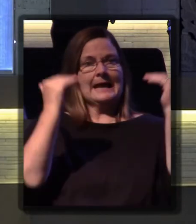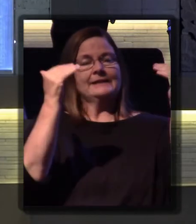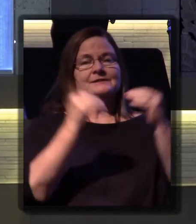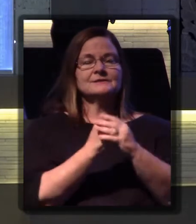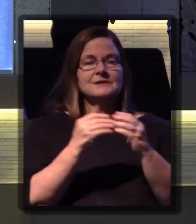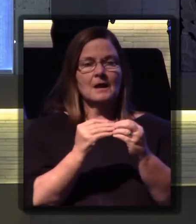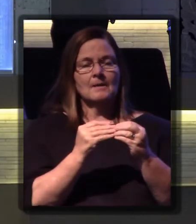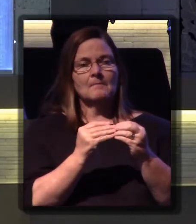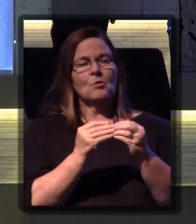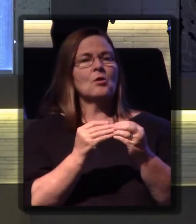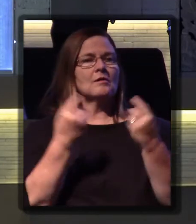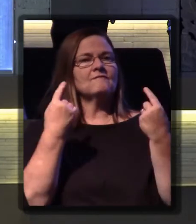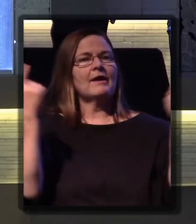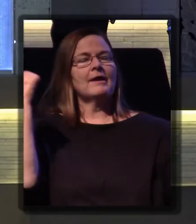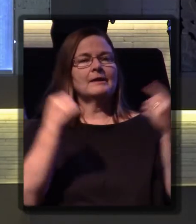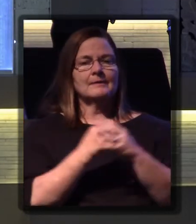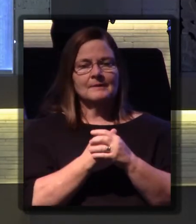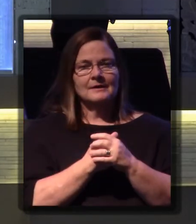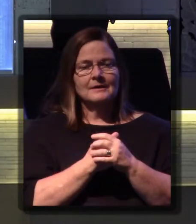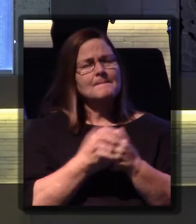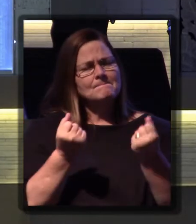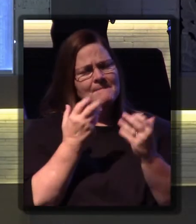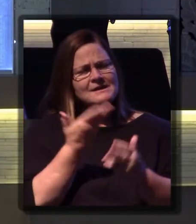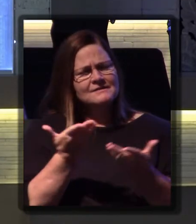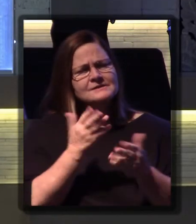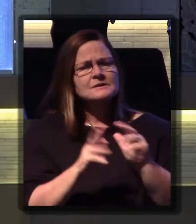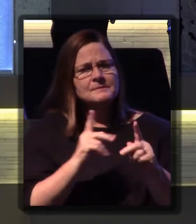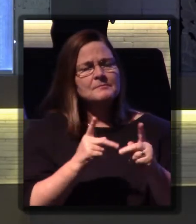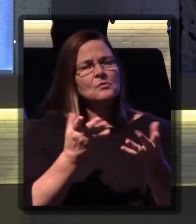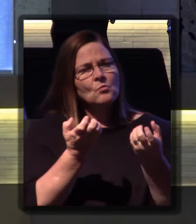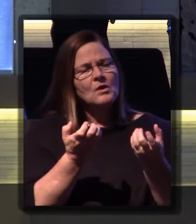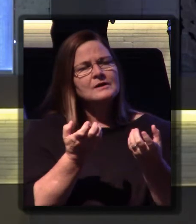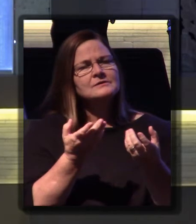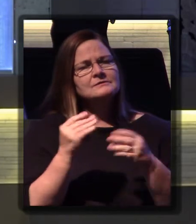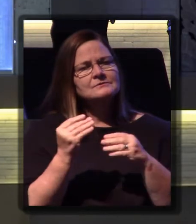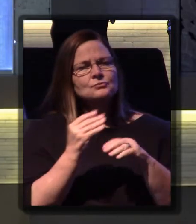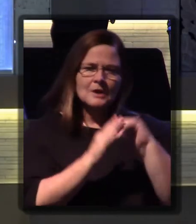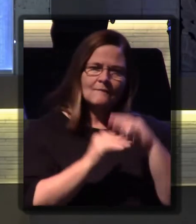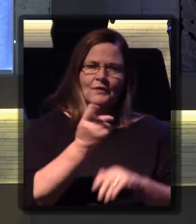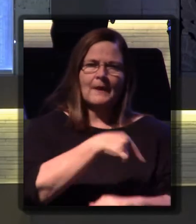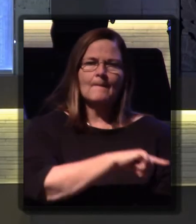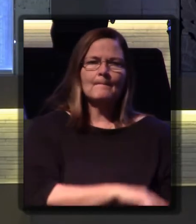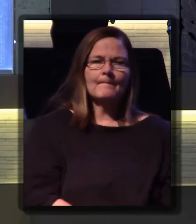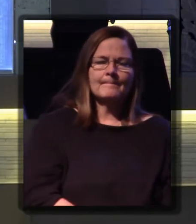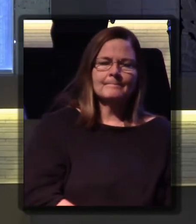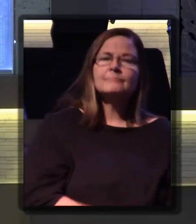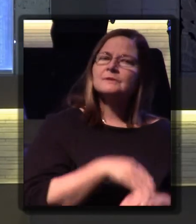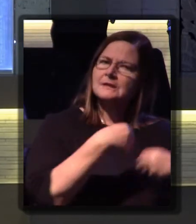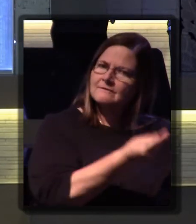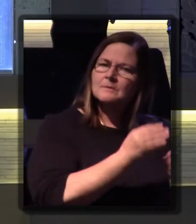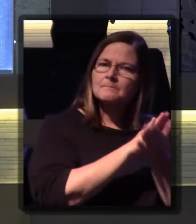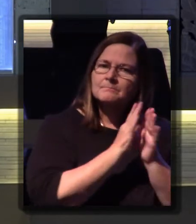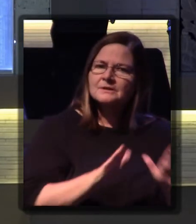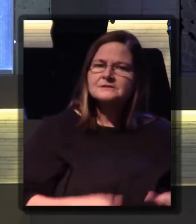a few better friends, a better relationships, more status, more recognition, more things that many people seek for in this life to